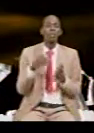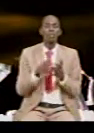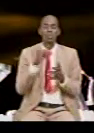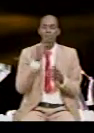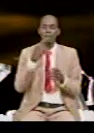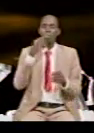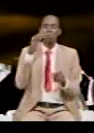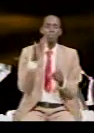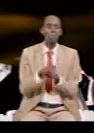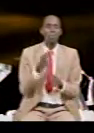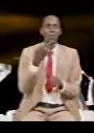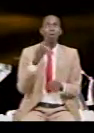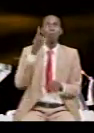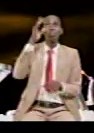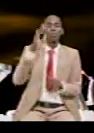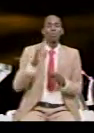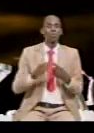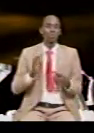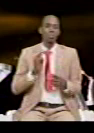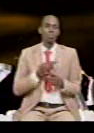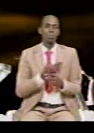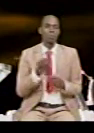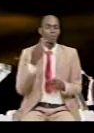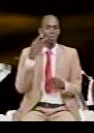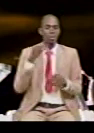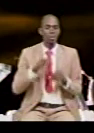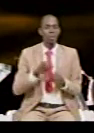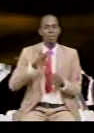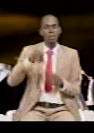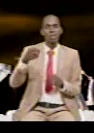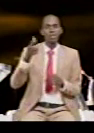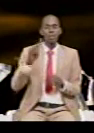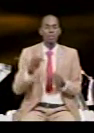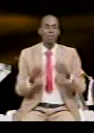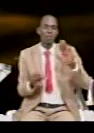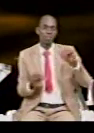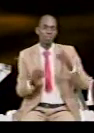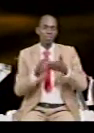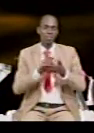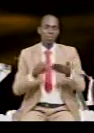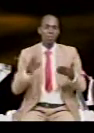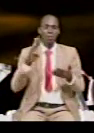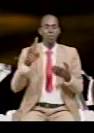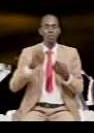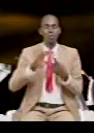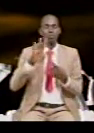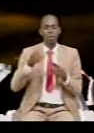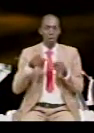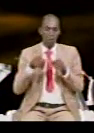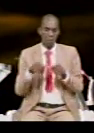us. If we will abide in him, John chapter 15, verses 4 and 5, abide in me,